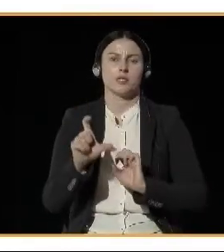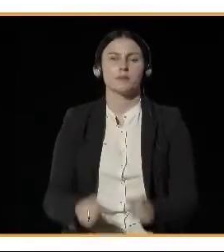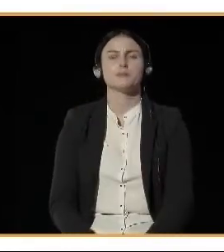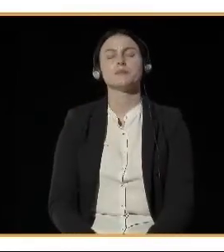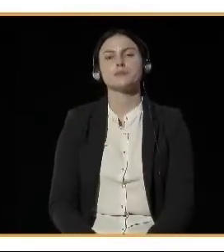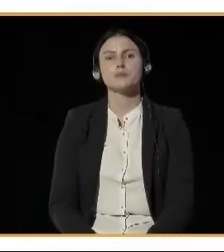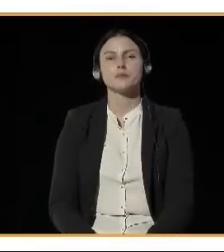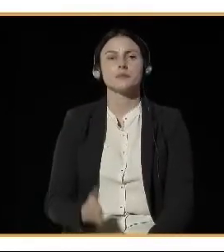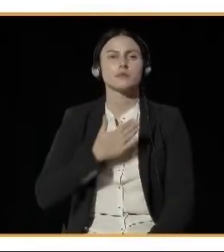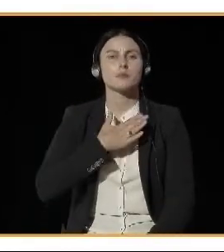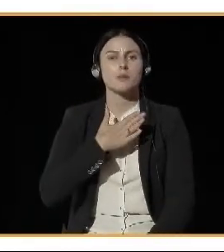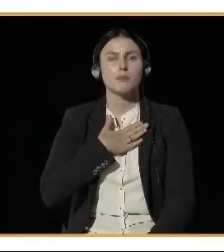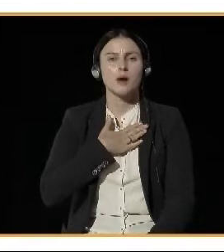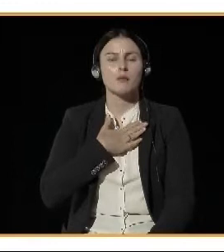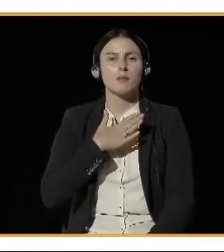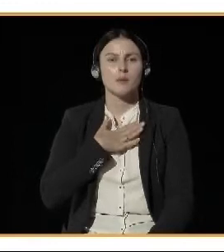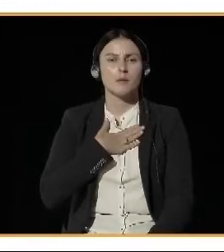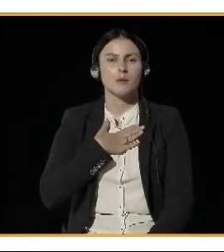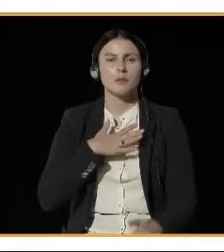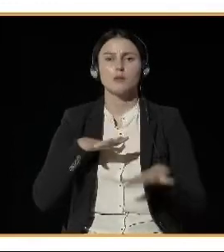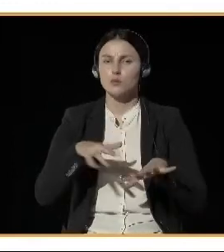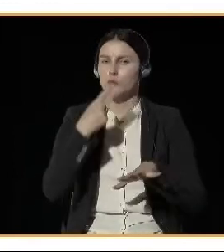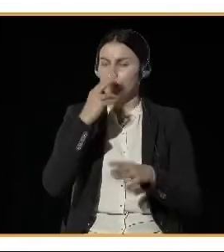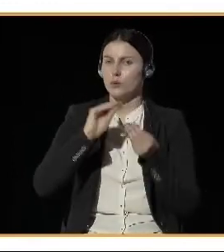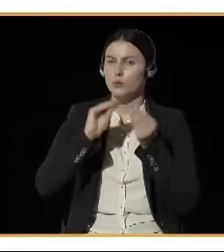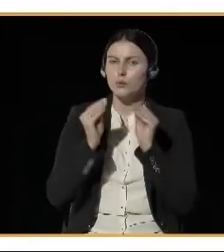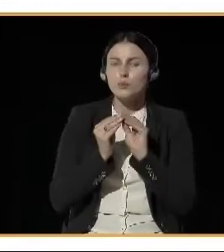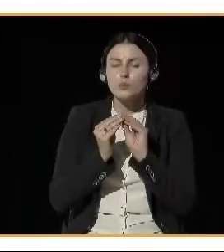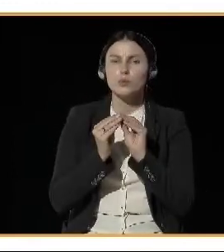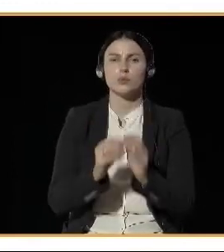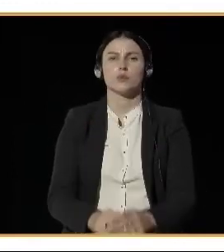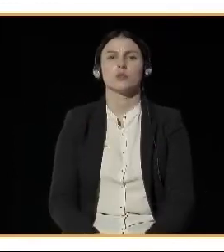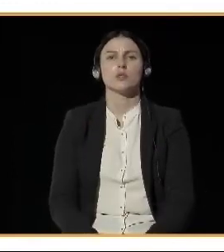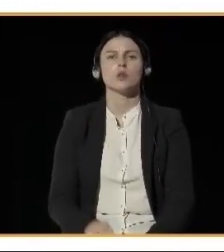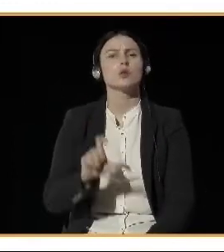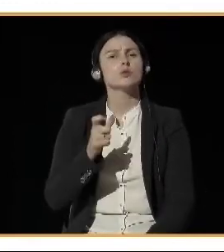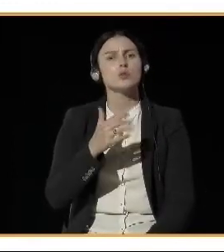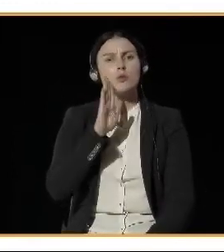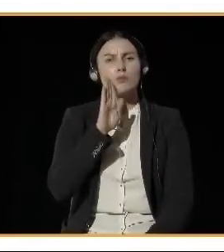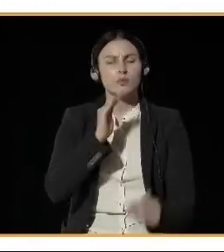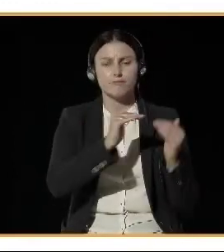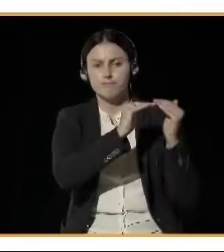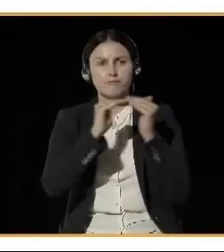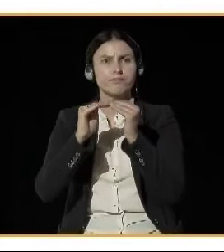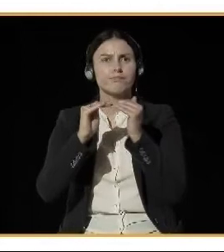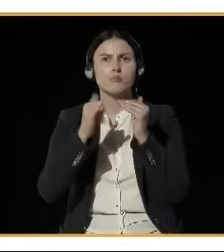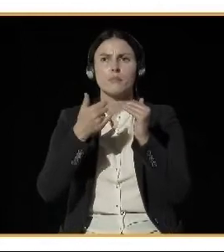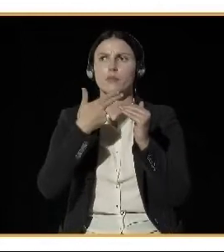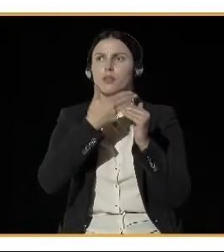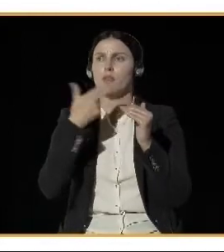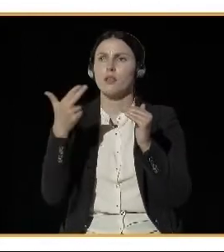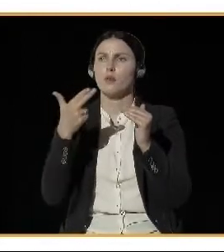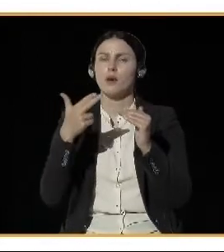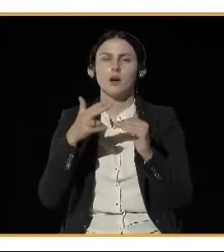example, first of all, what about the stability of pension system? What about the healthcare system?